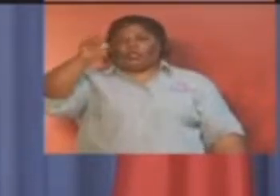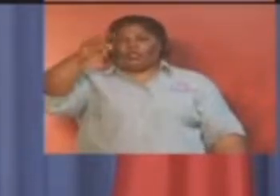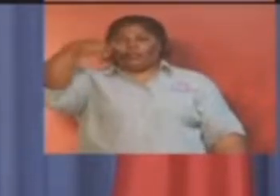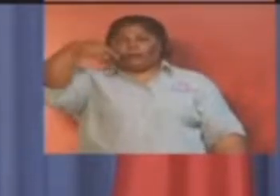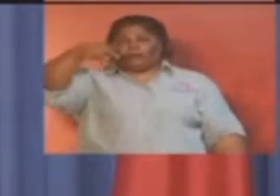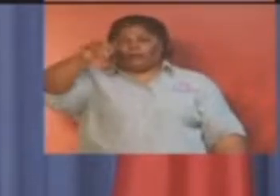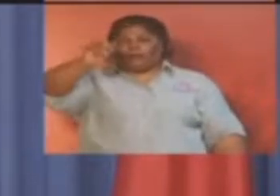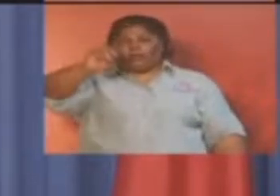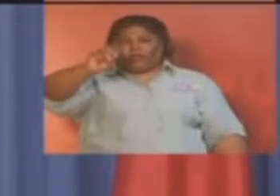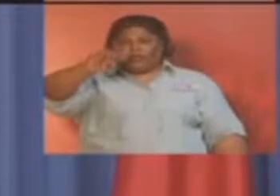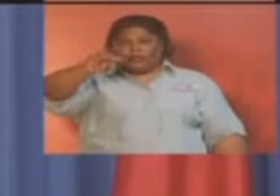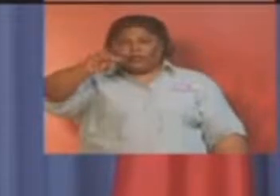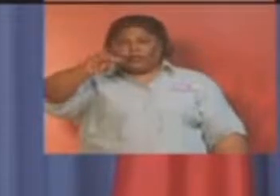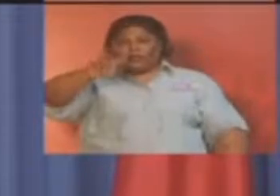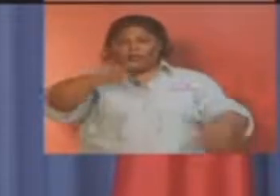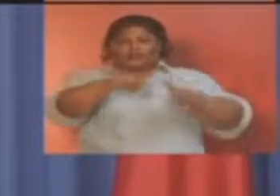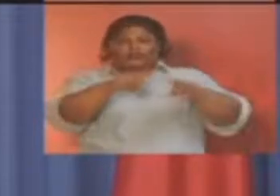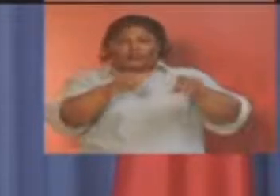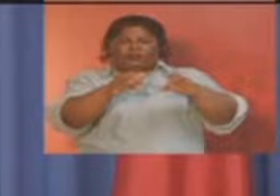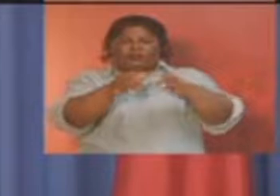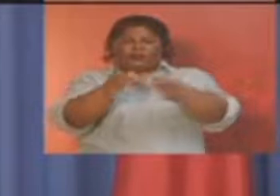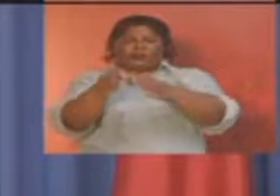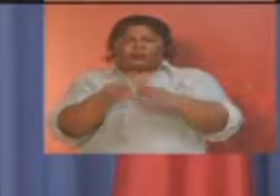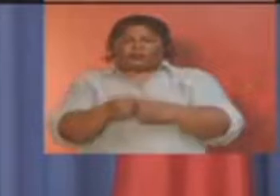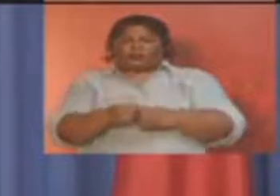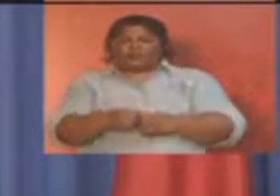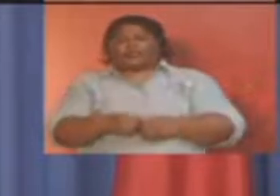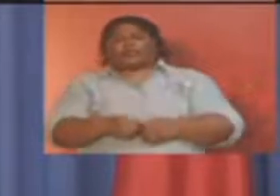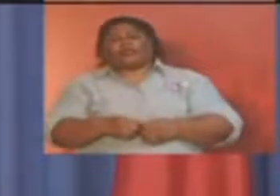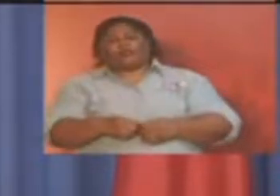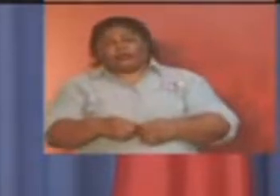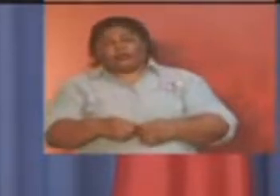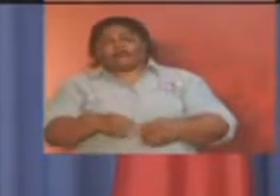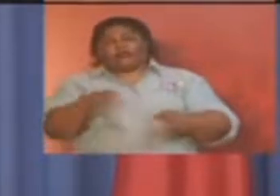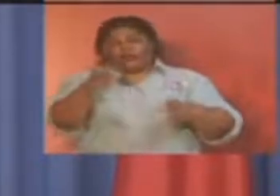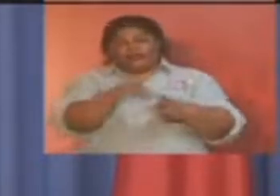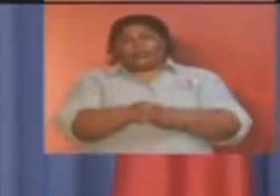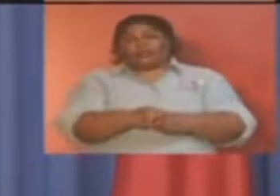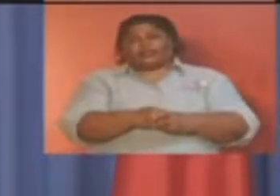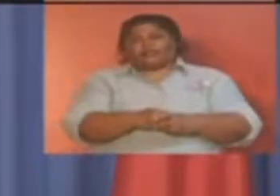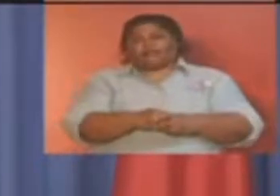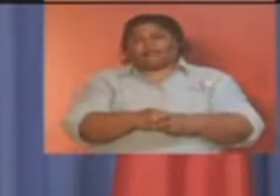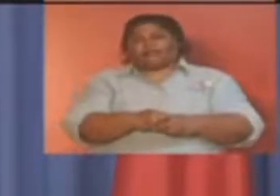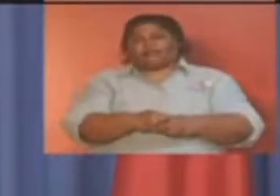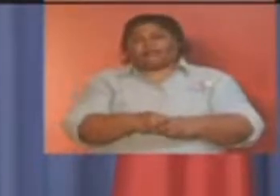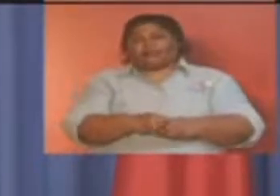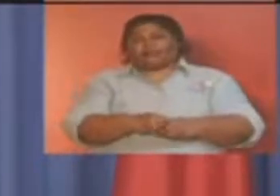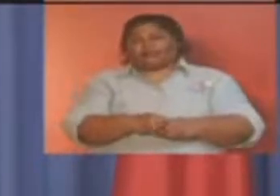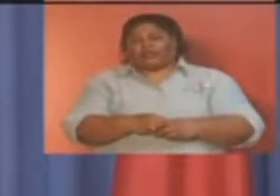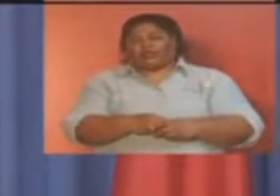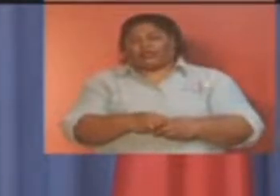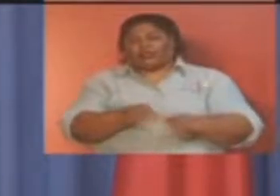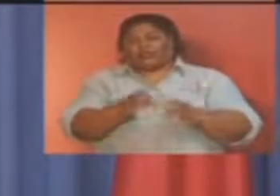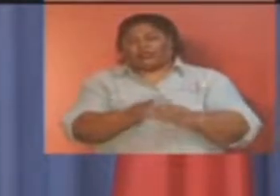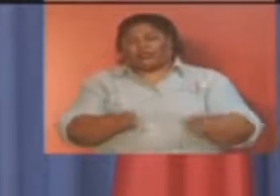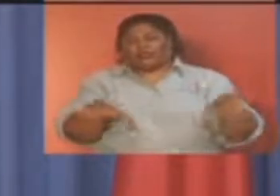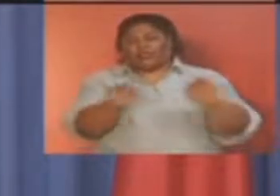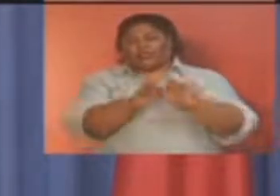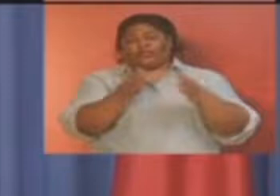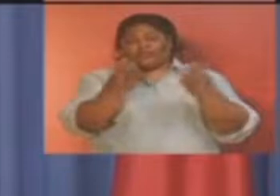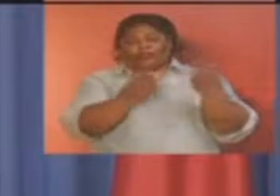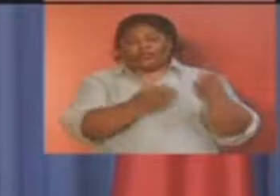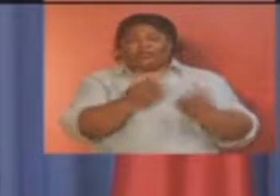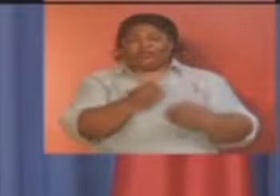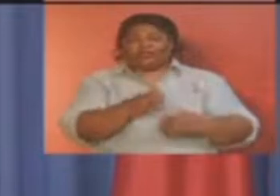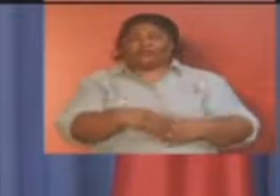various municipal corporations, yes, they are included. The EBC is included. Vets are included. With respect